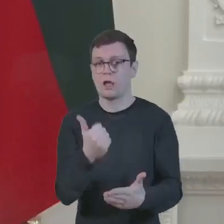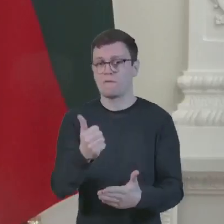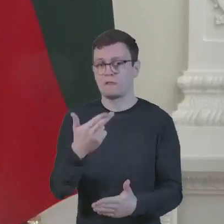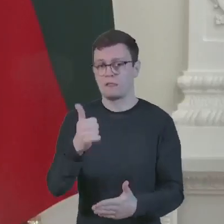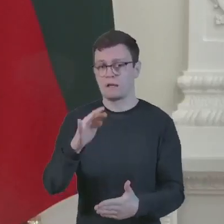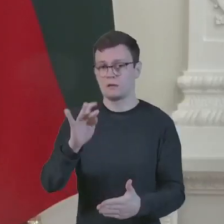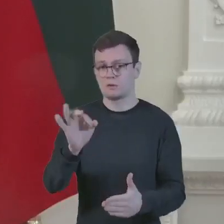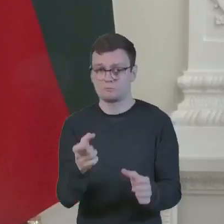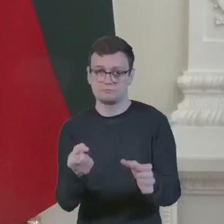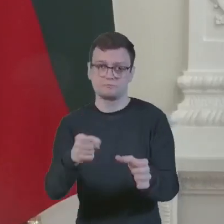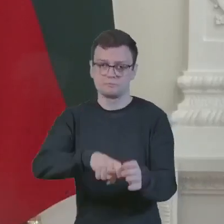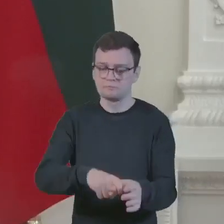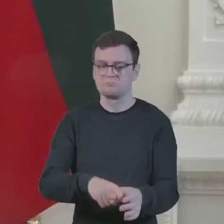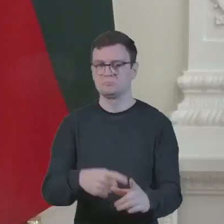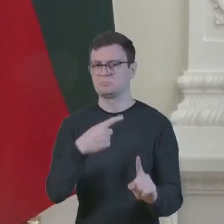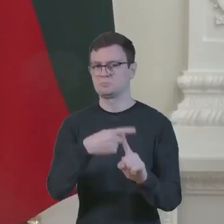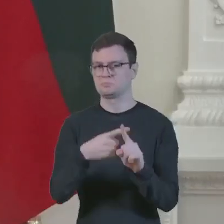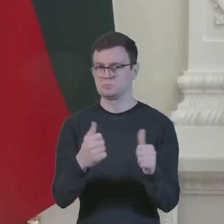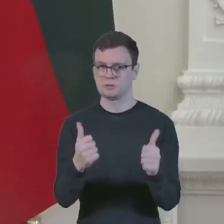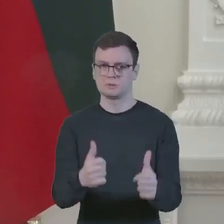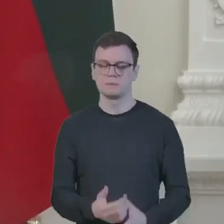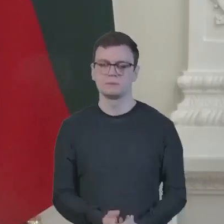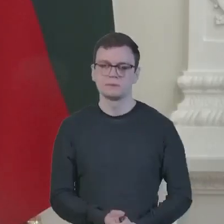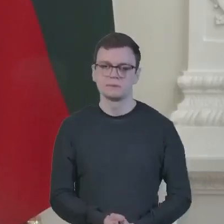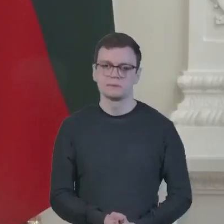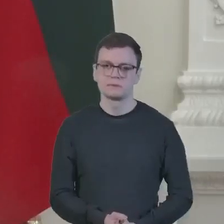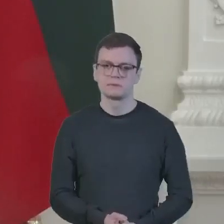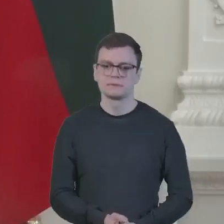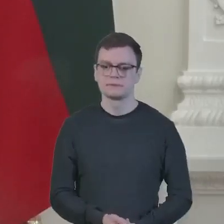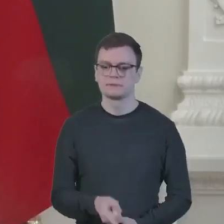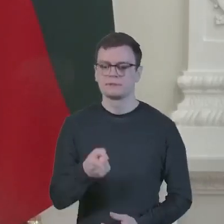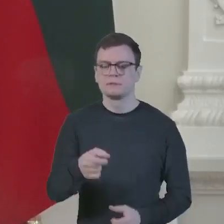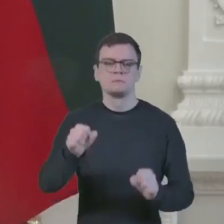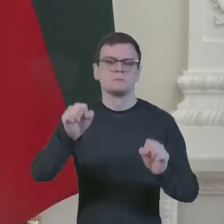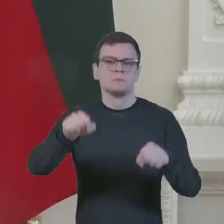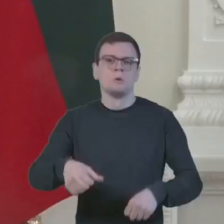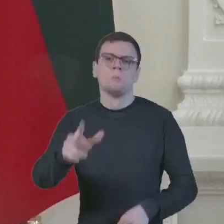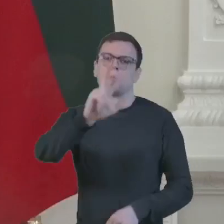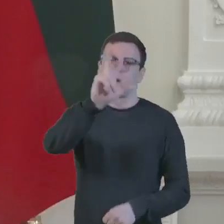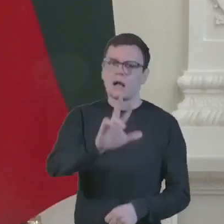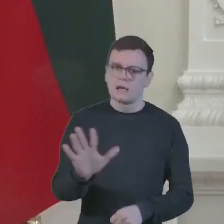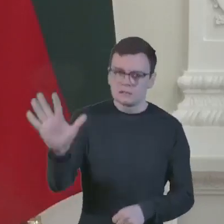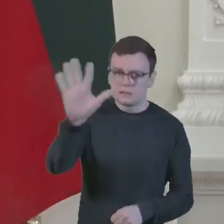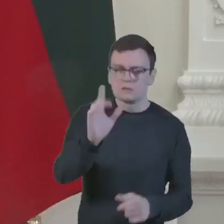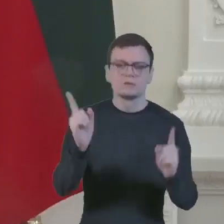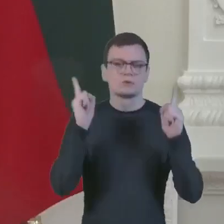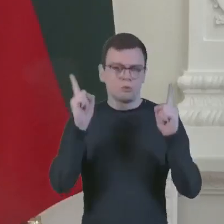as Sweden's possible membership in NATO, and I believe that it would